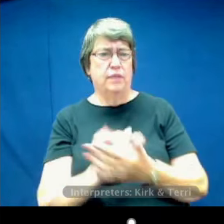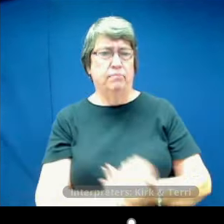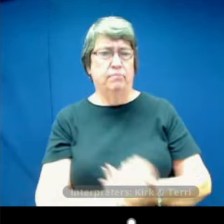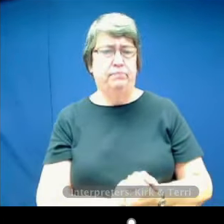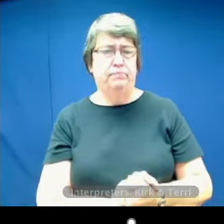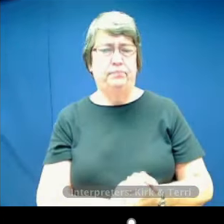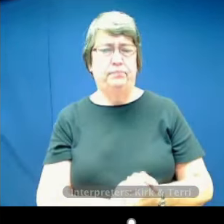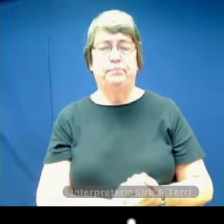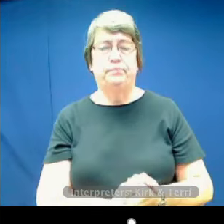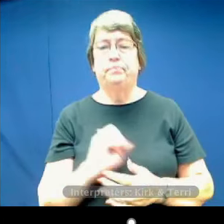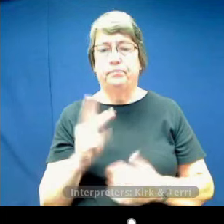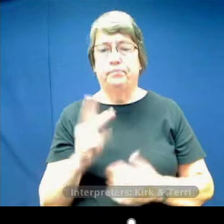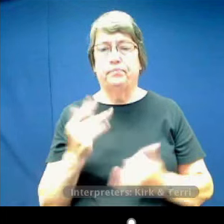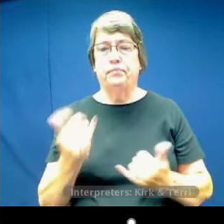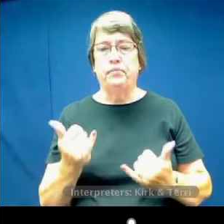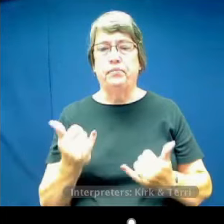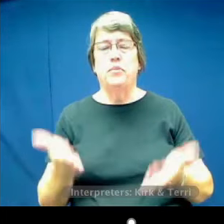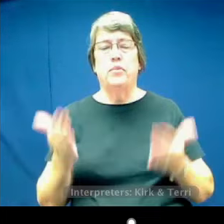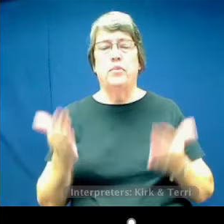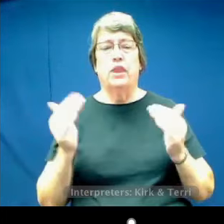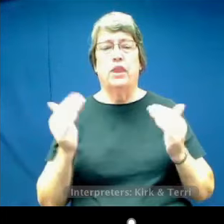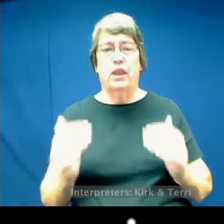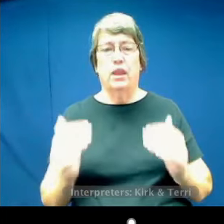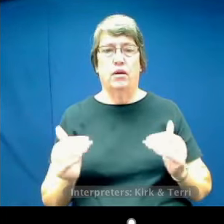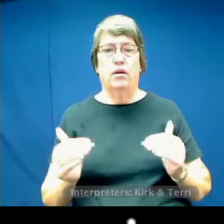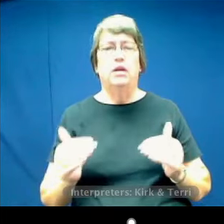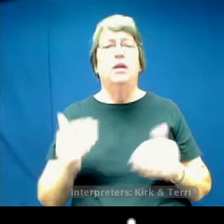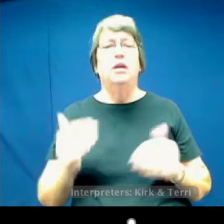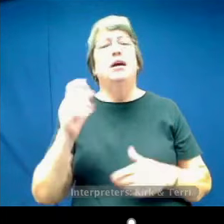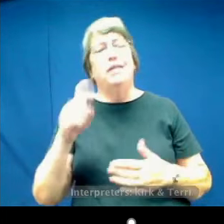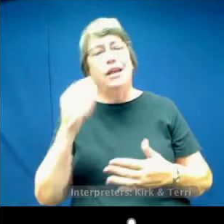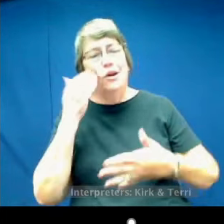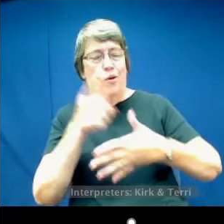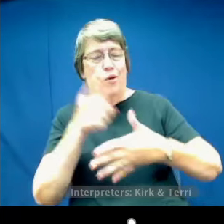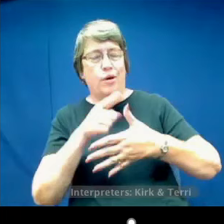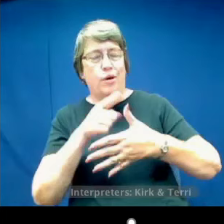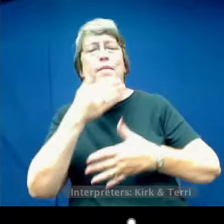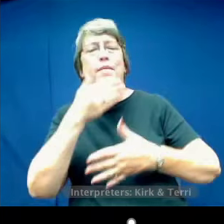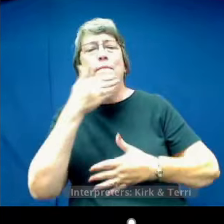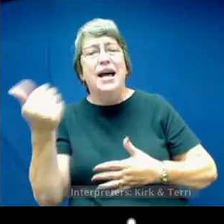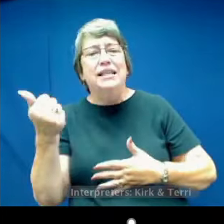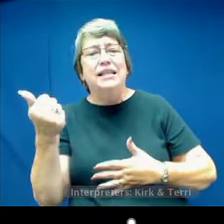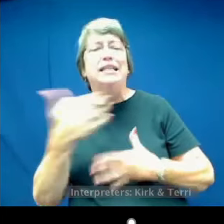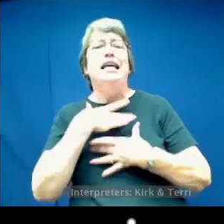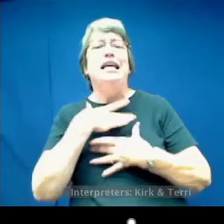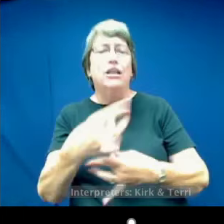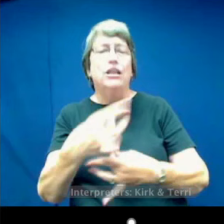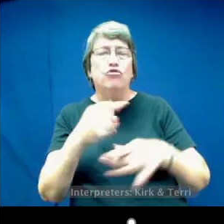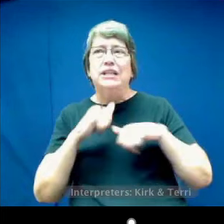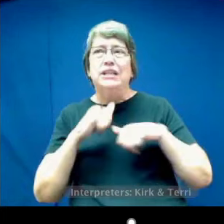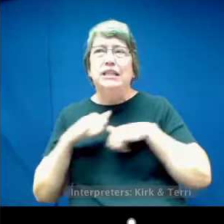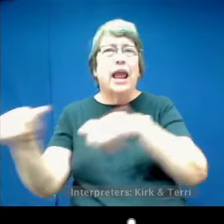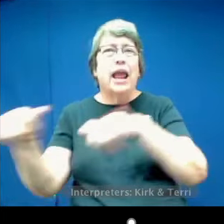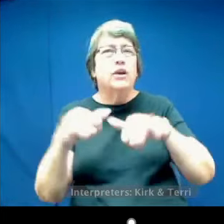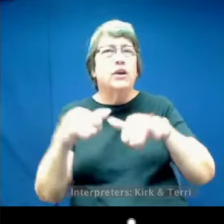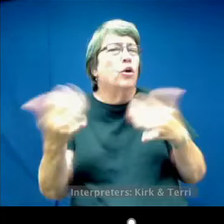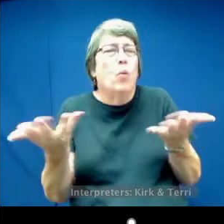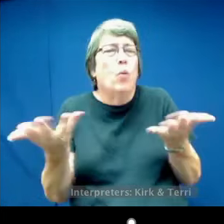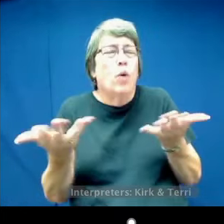All right, so again, knowing the best interest standards, knowing what people are fighting about will help you predict and anticipate death witness